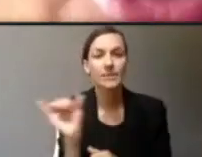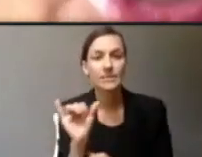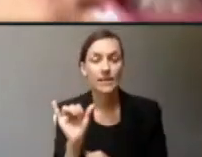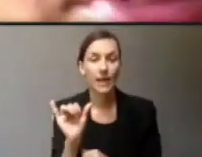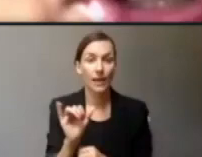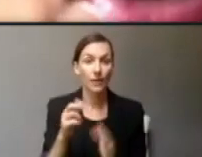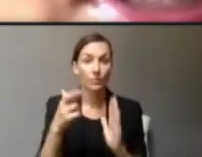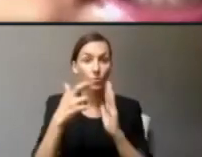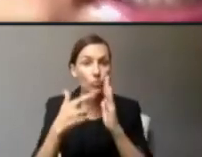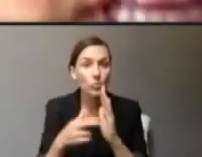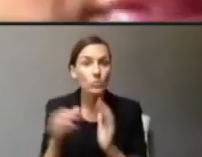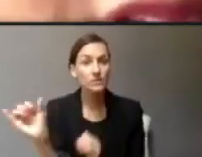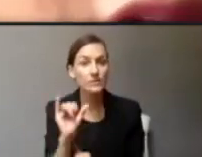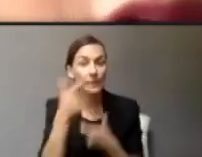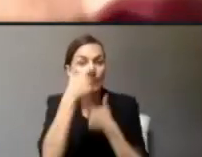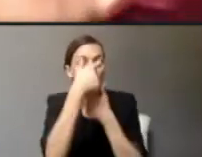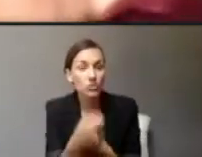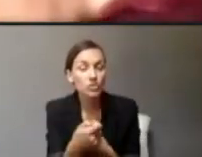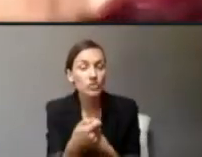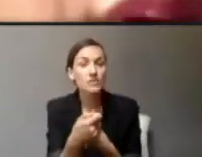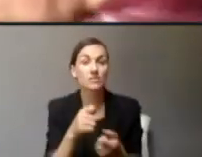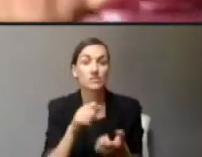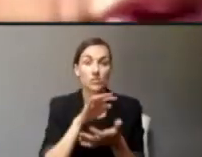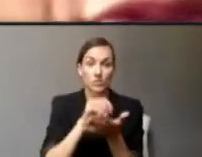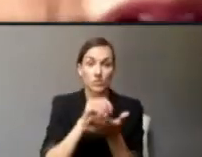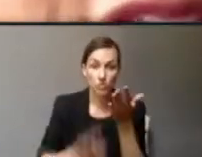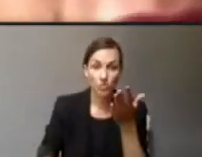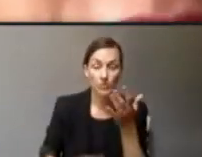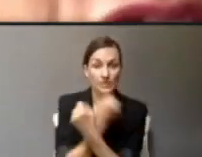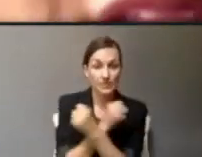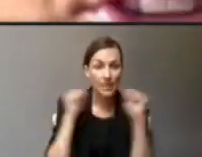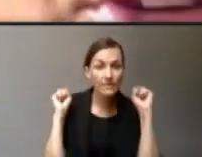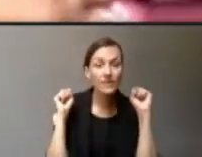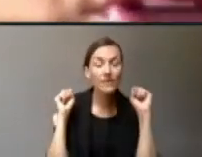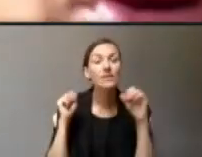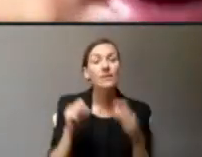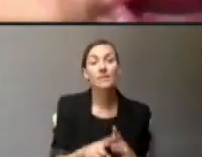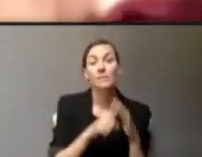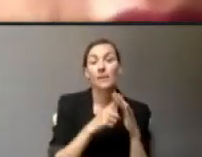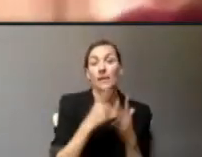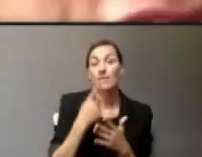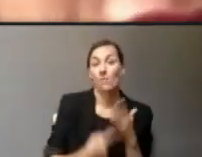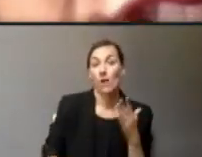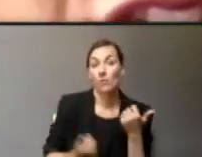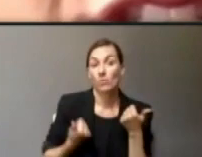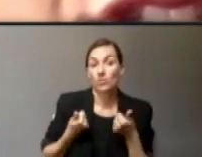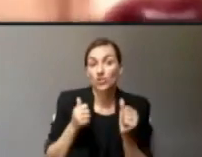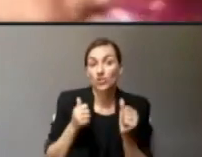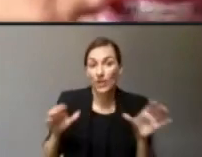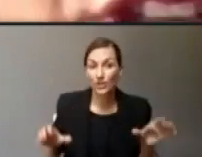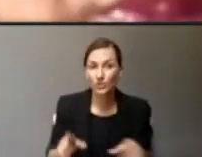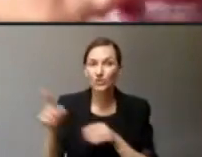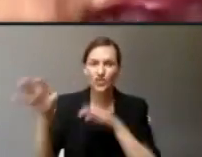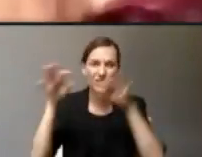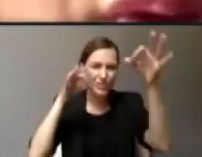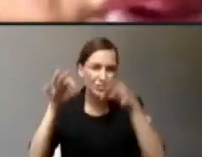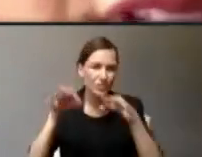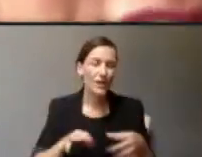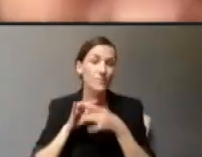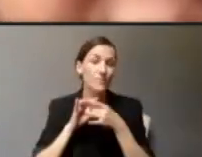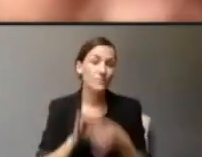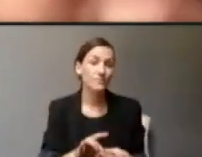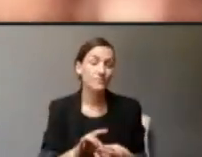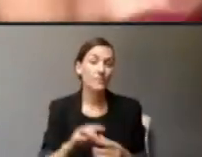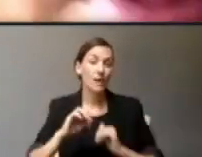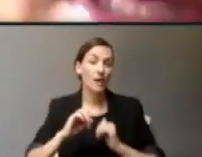the same interests of students and safety and, at the forefront of what we're trying to do. So much like she described in terms of how